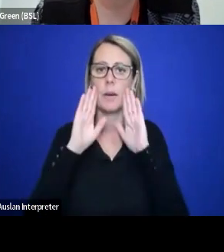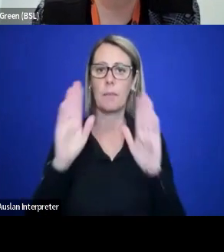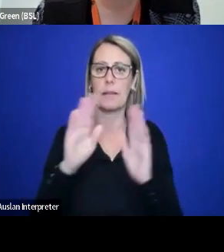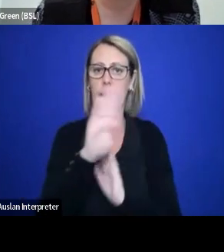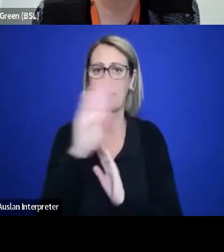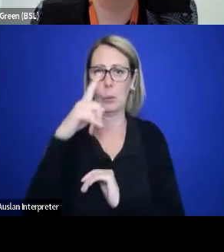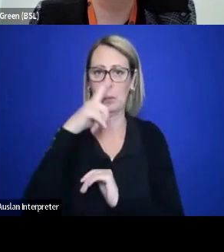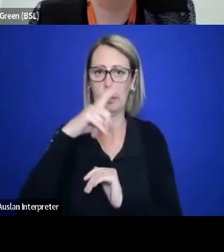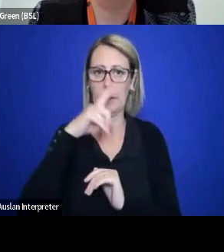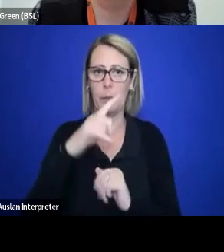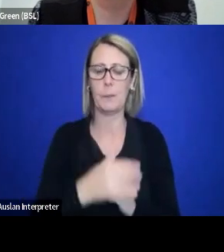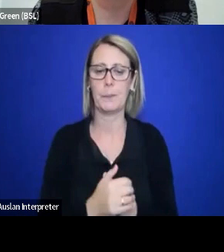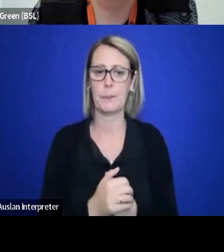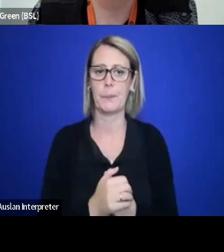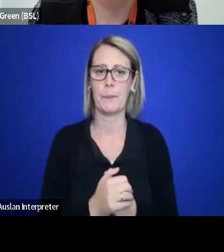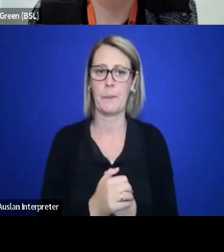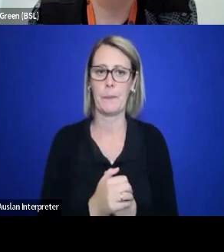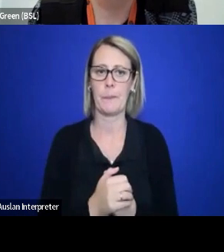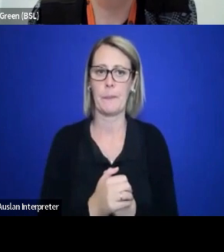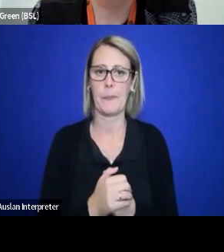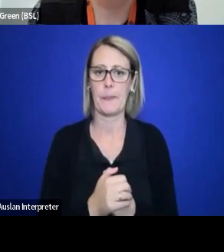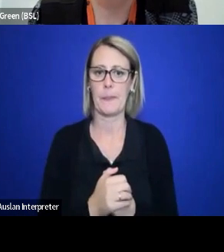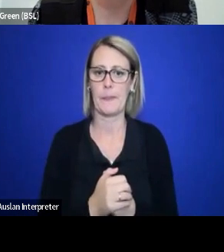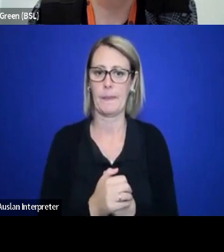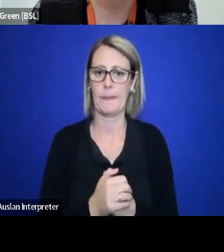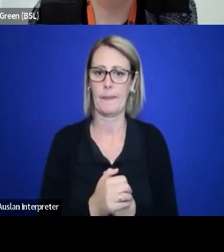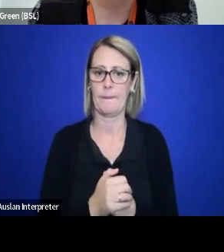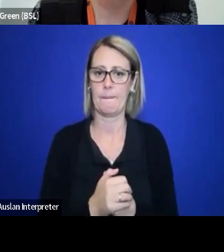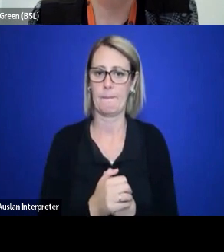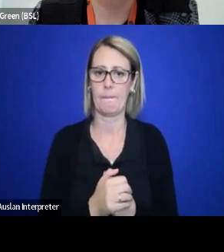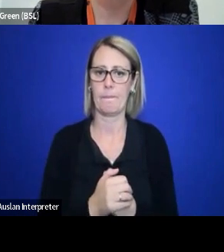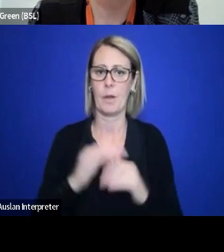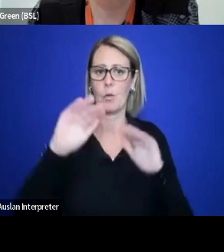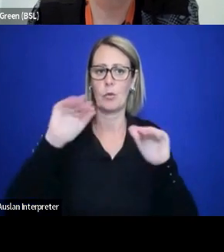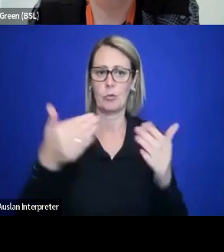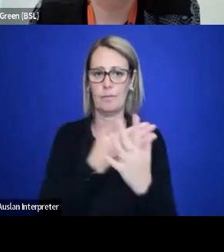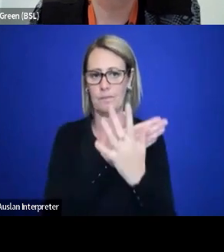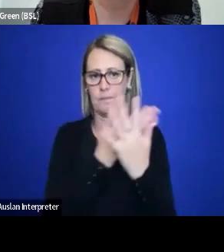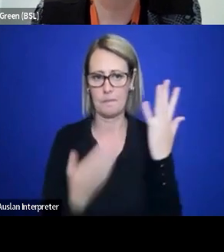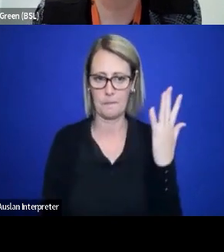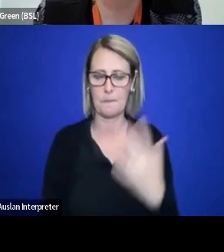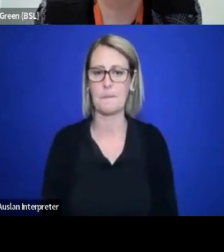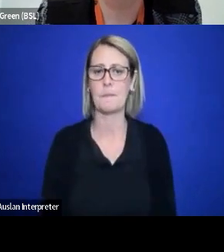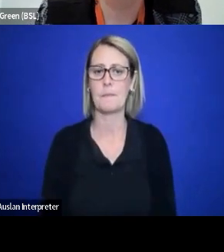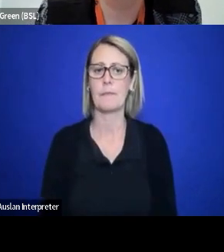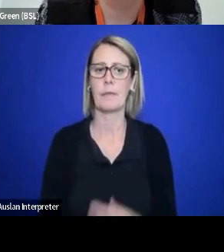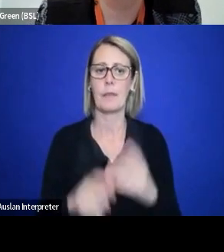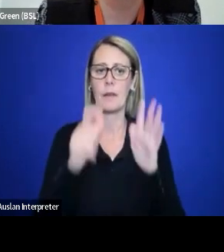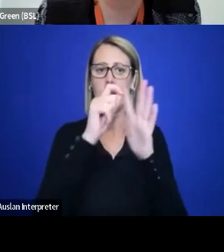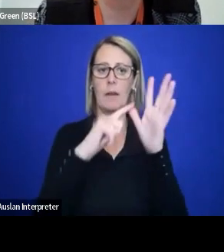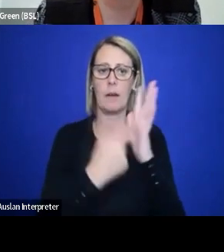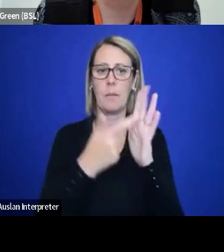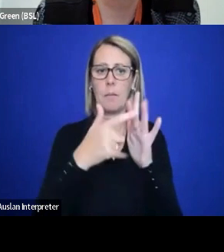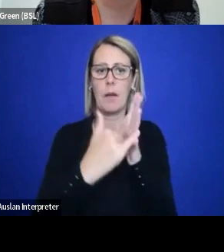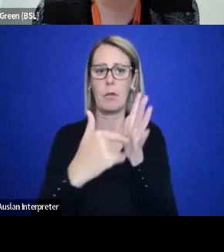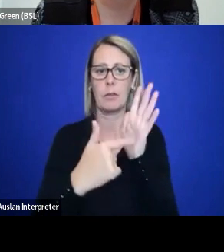panelists. So for our panelists, I will introduce them all to you. We have Paris